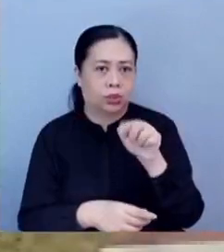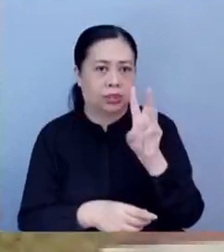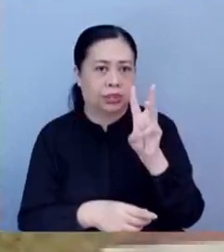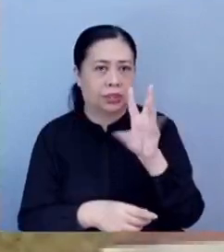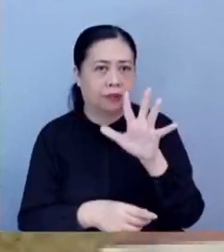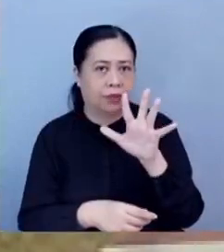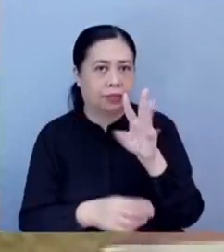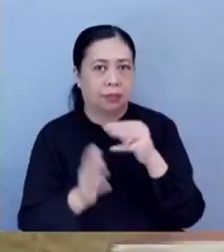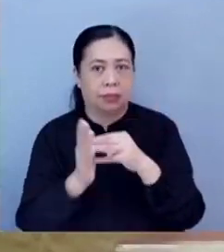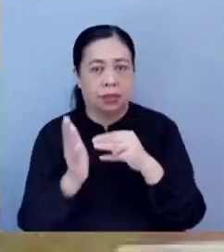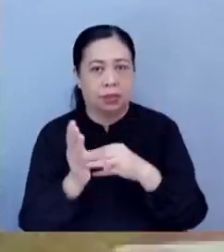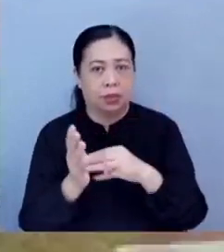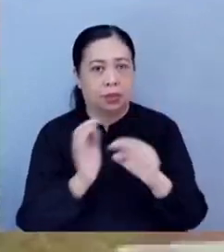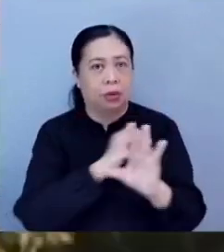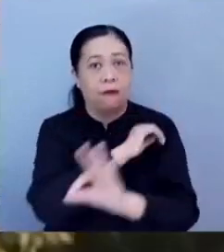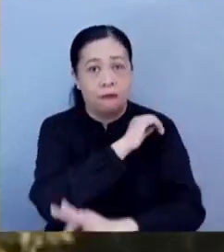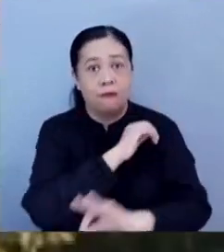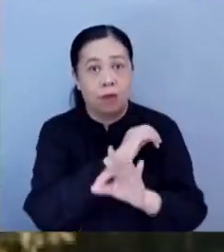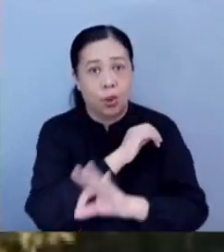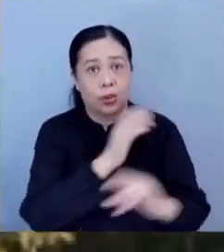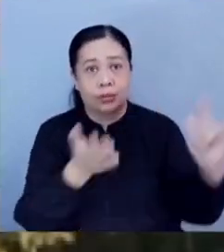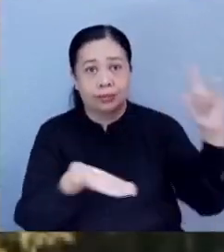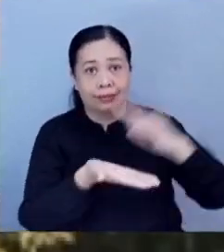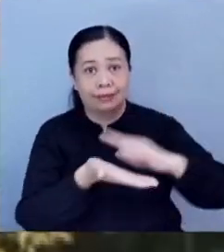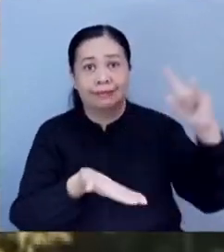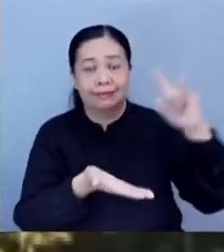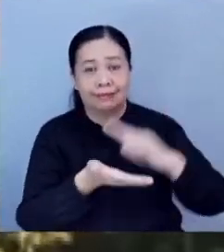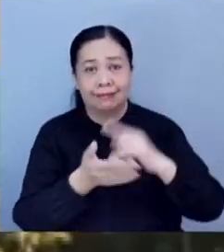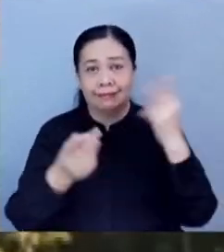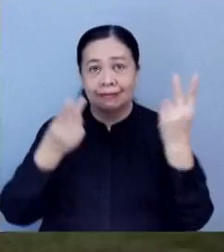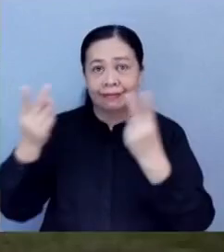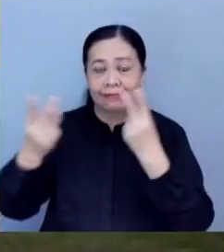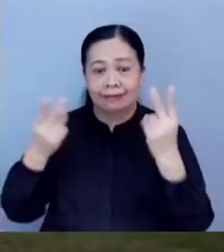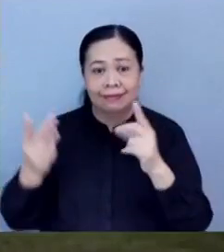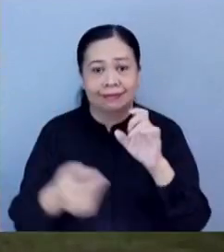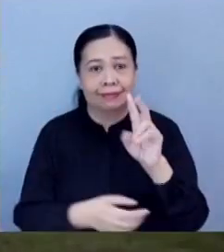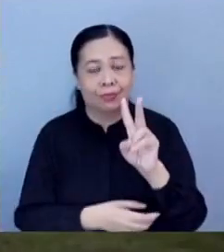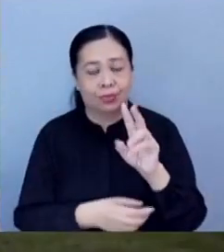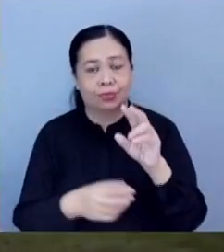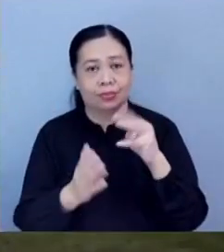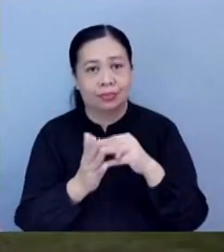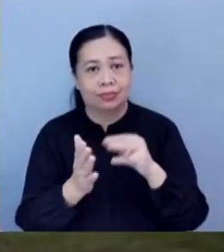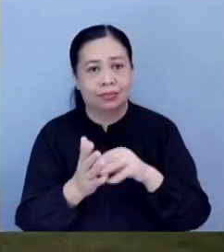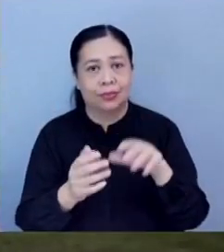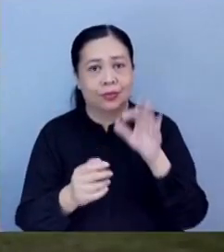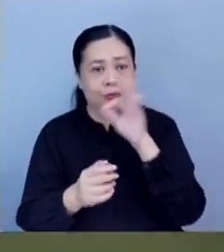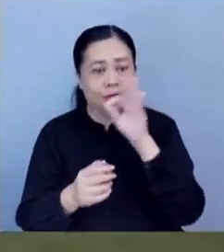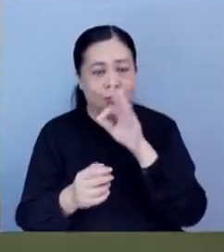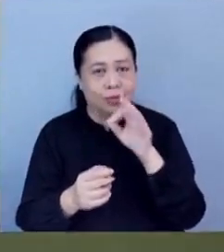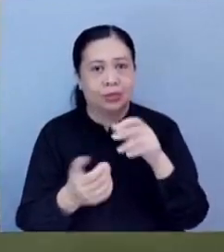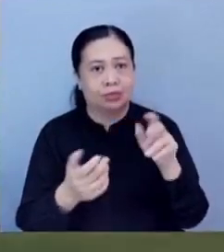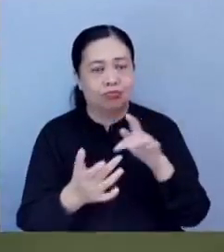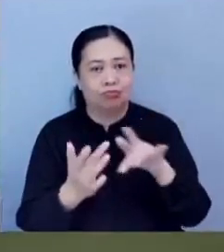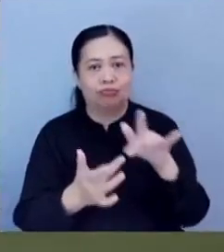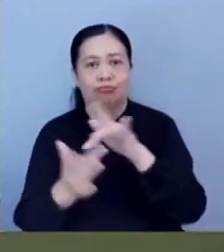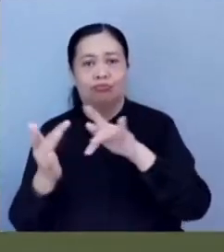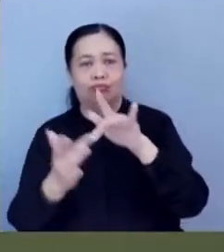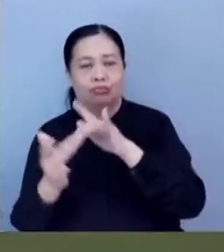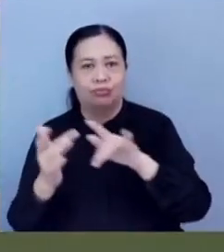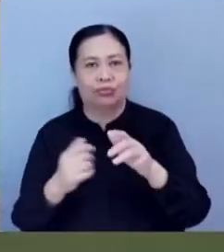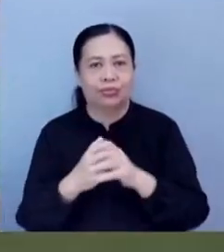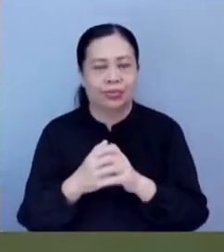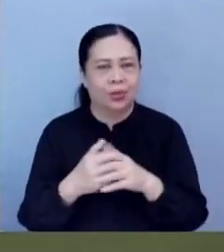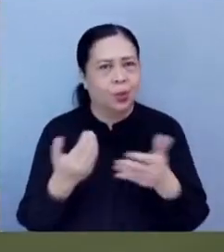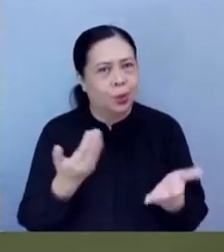2.65 million foreign visitors arriving and 102 million domestic trips recorded. The DOT says it's close